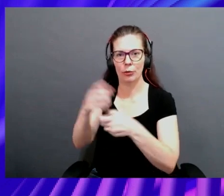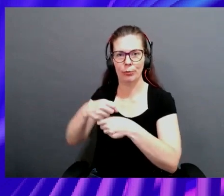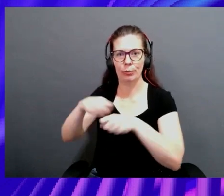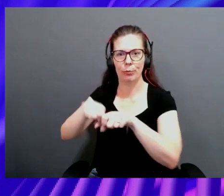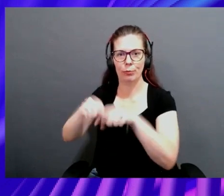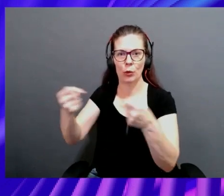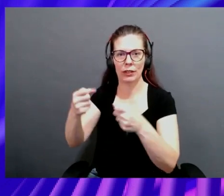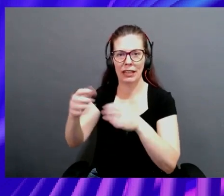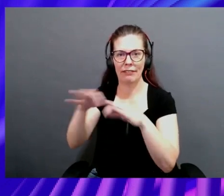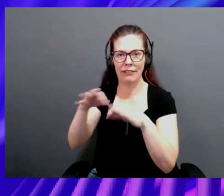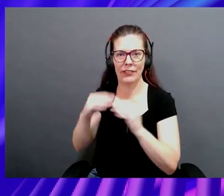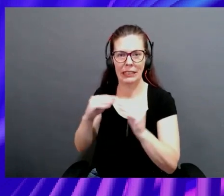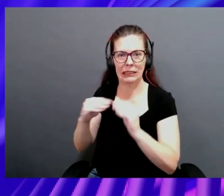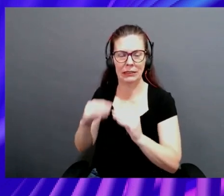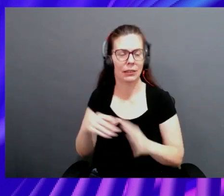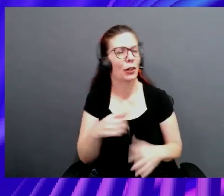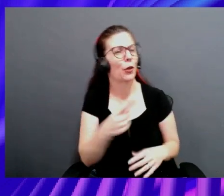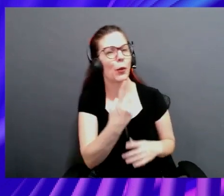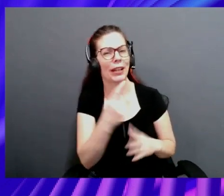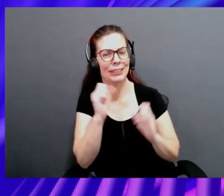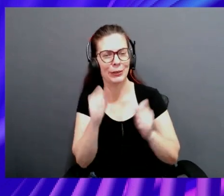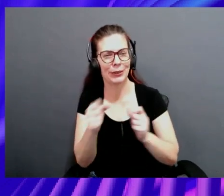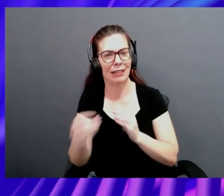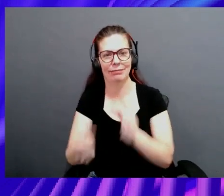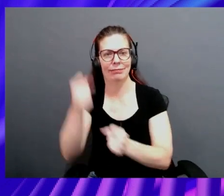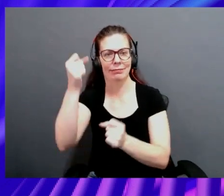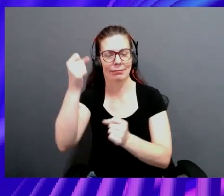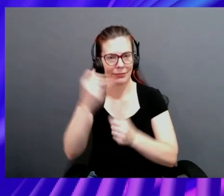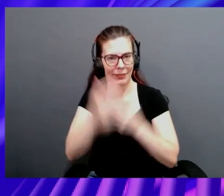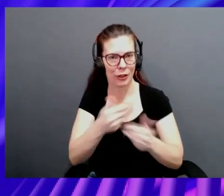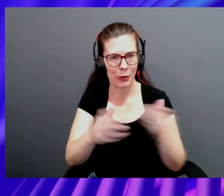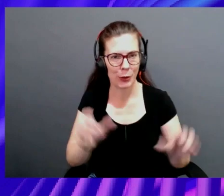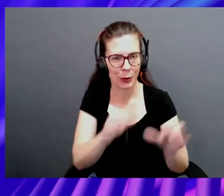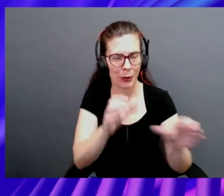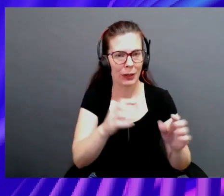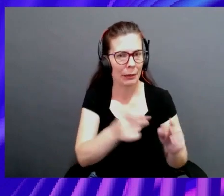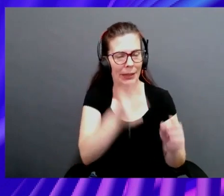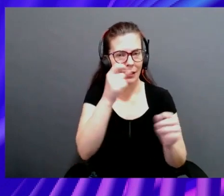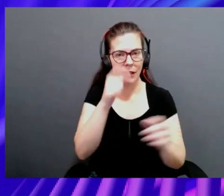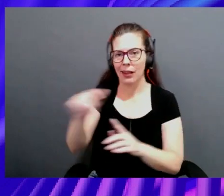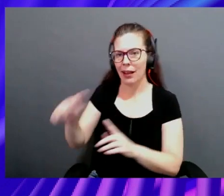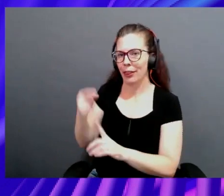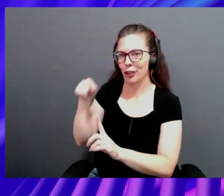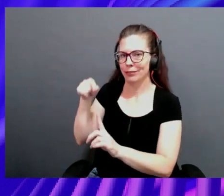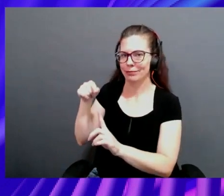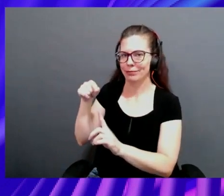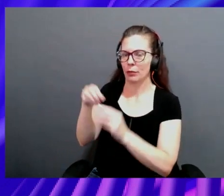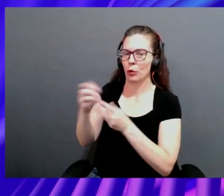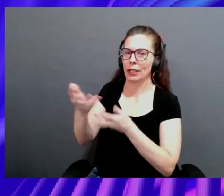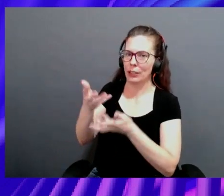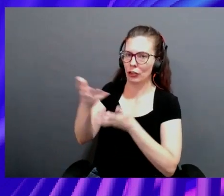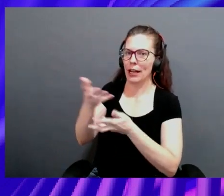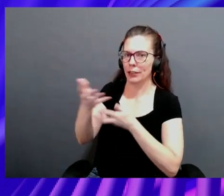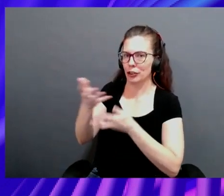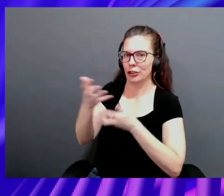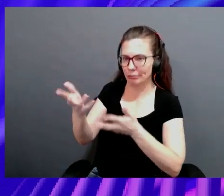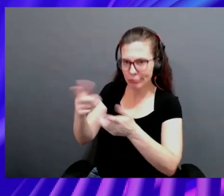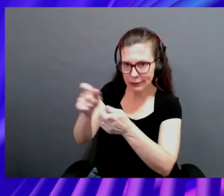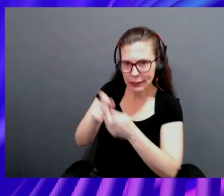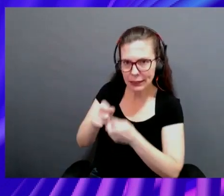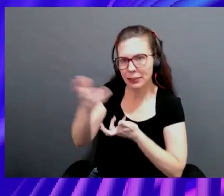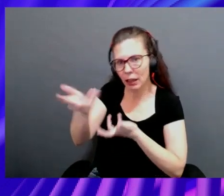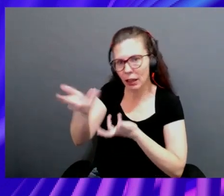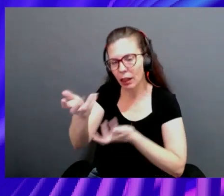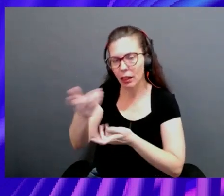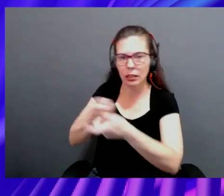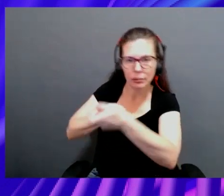is very actionable immediately, which is wonderful. The other one is going to take a lot of that interaction back and forth. So some of